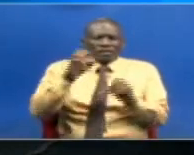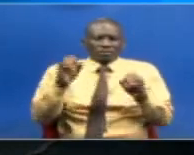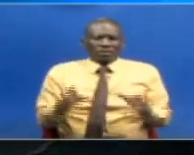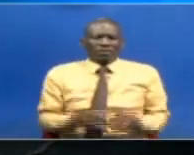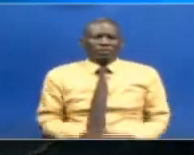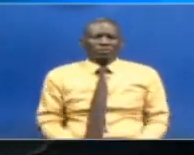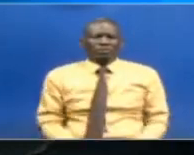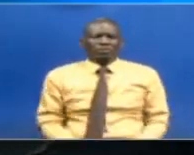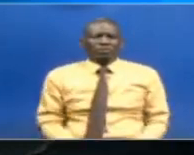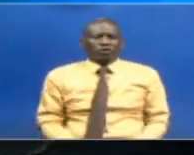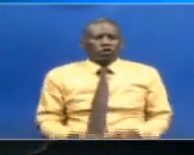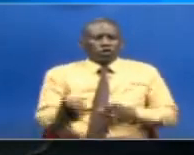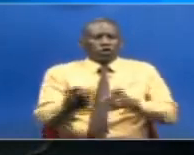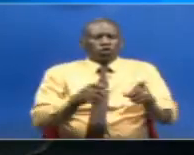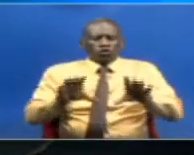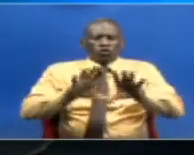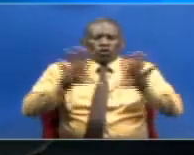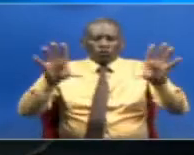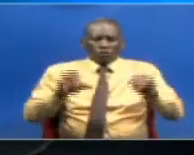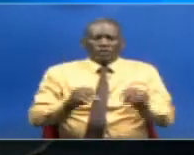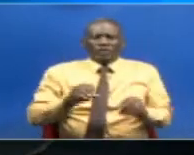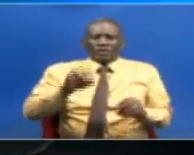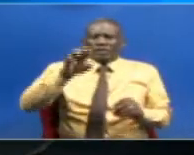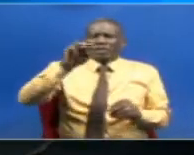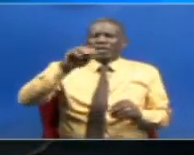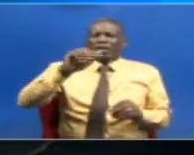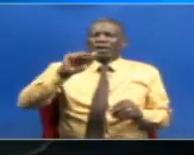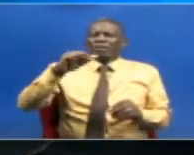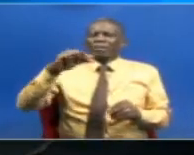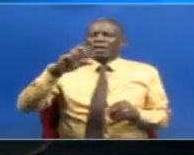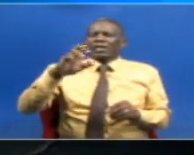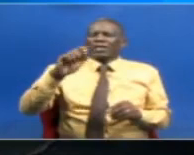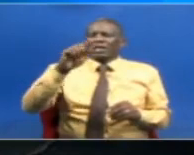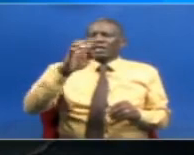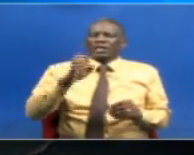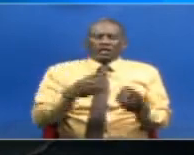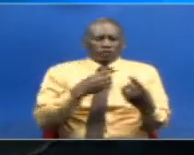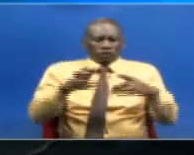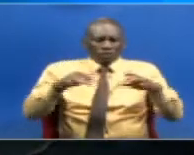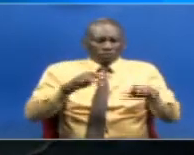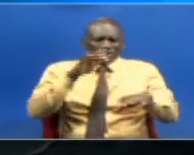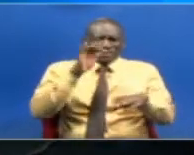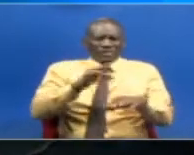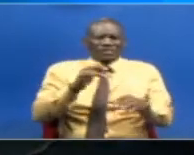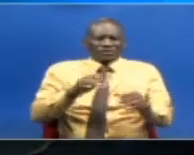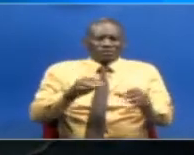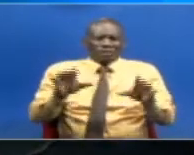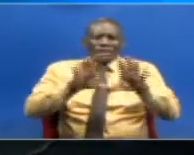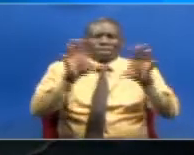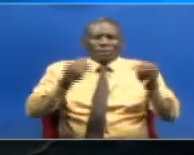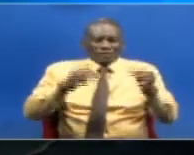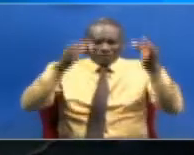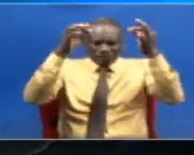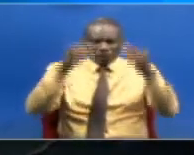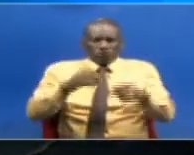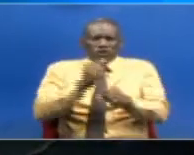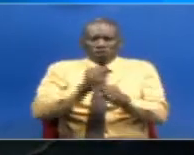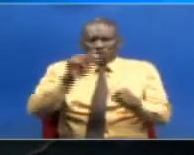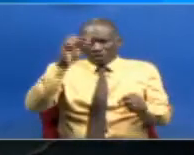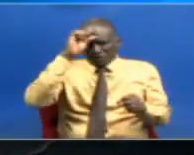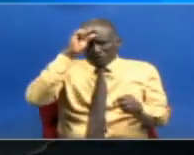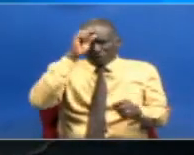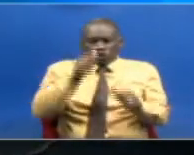The Controller of Budget, Margaret Nyakango, has lifted the lid on some controversial budgetary decisions undertaken by the government, which